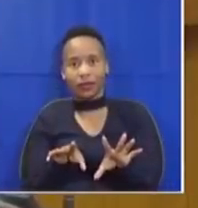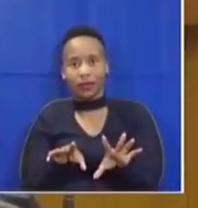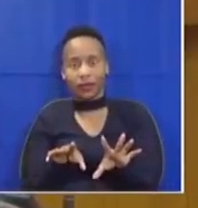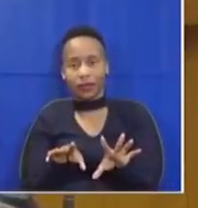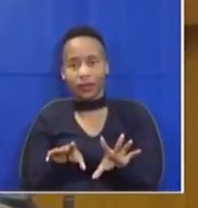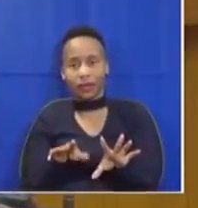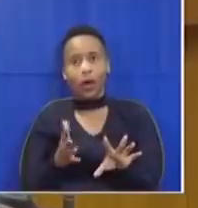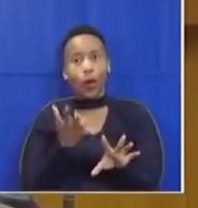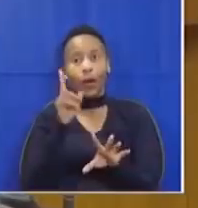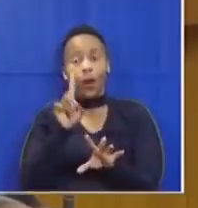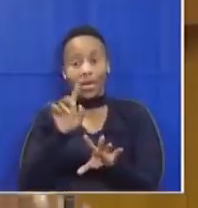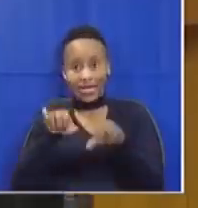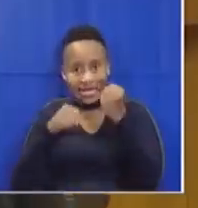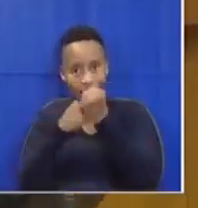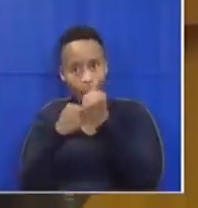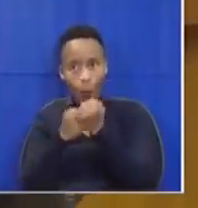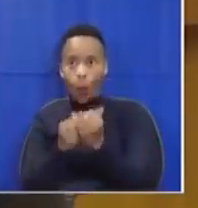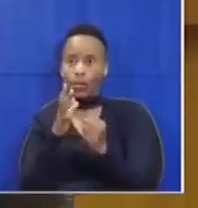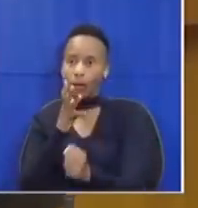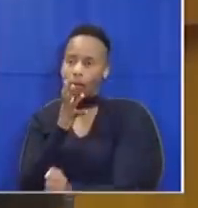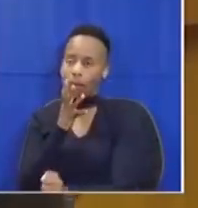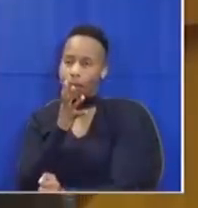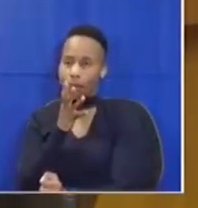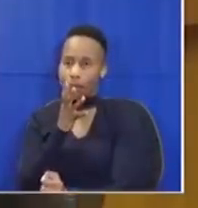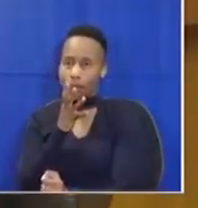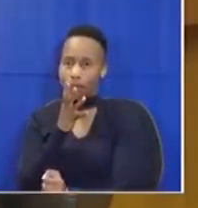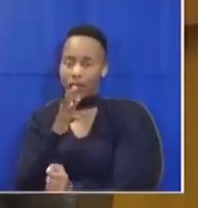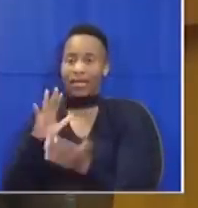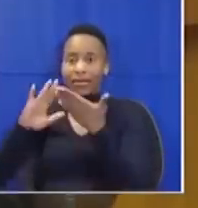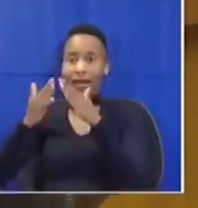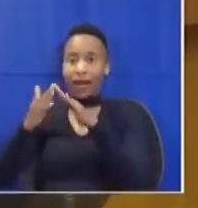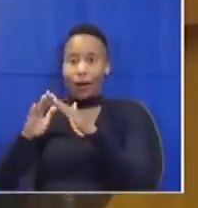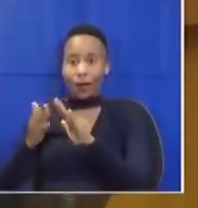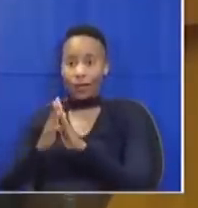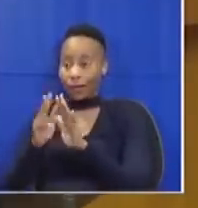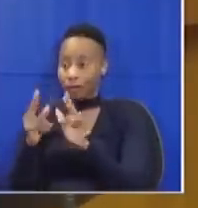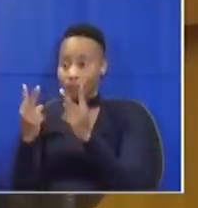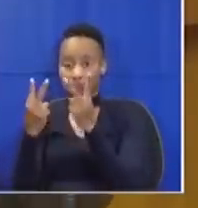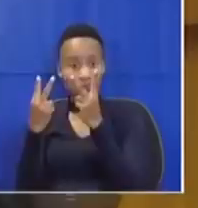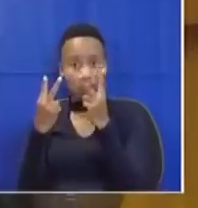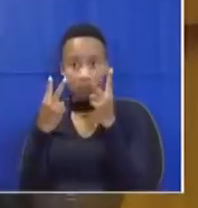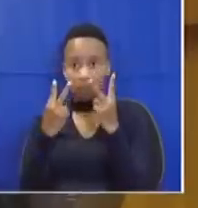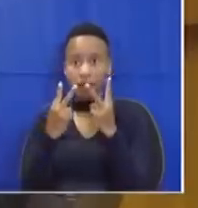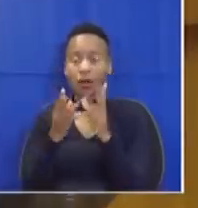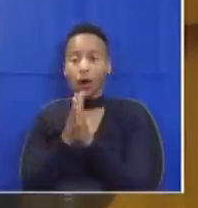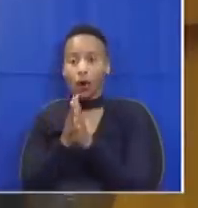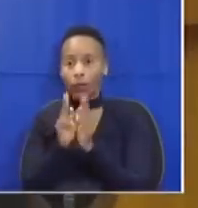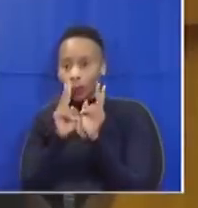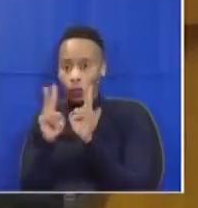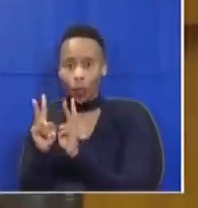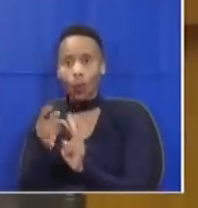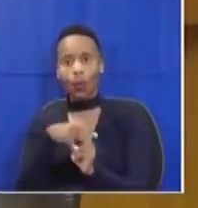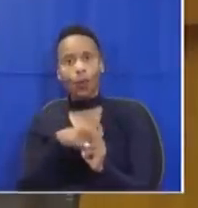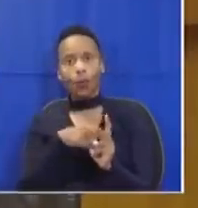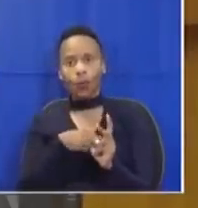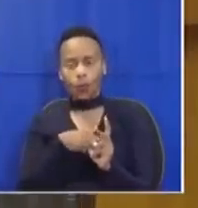you want mass support. When the community looked and saw that what you were struggling for was a just